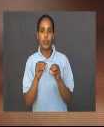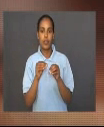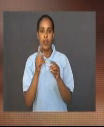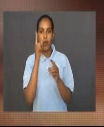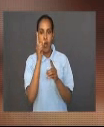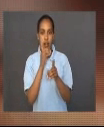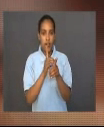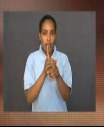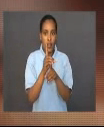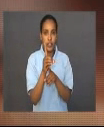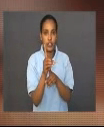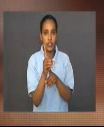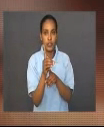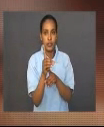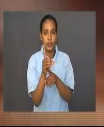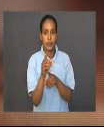one direction,